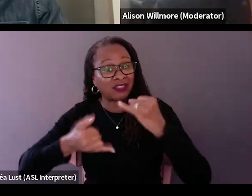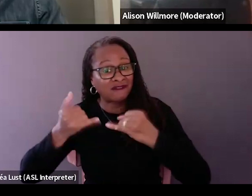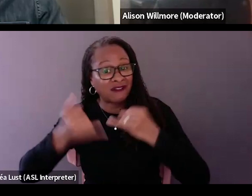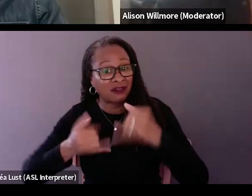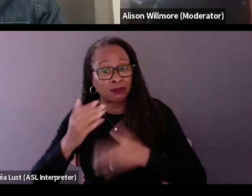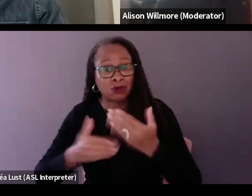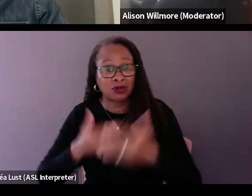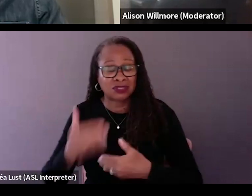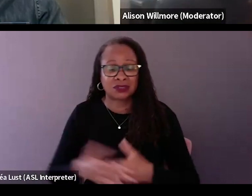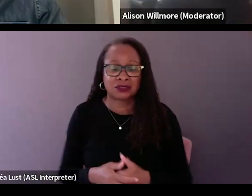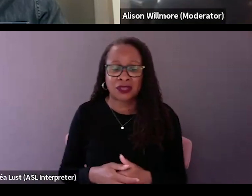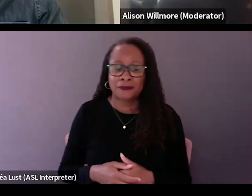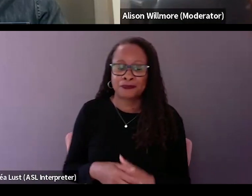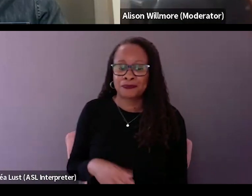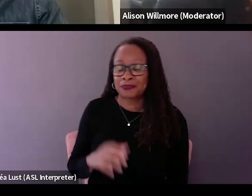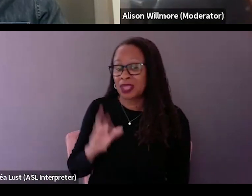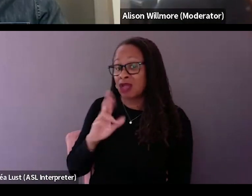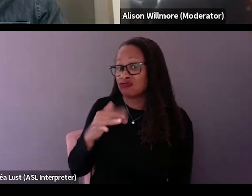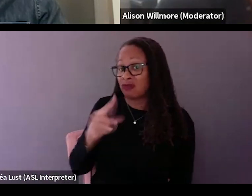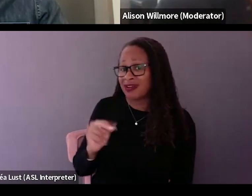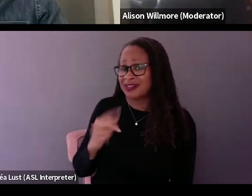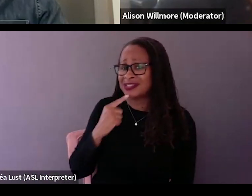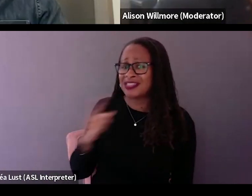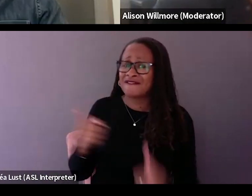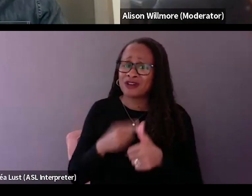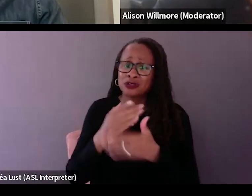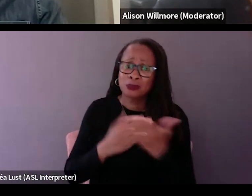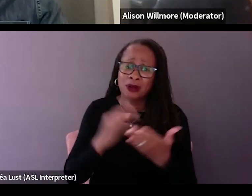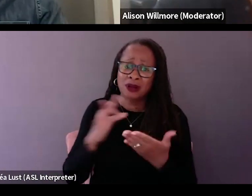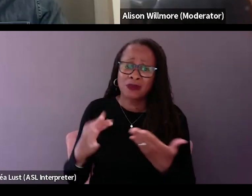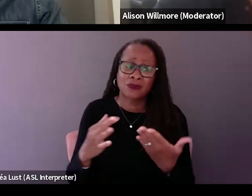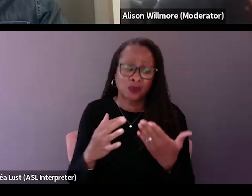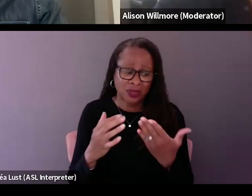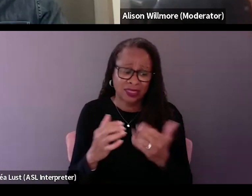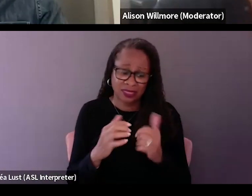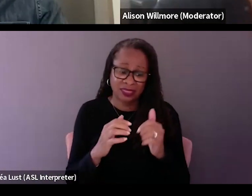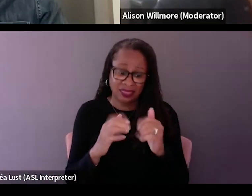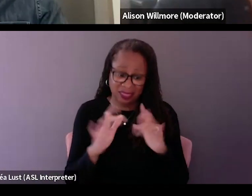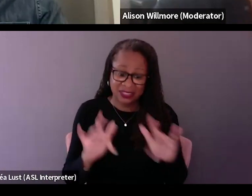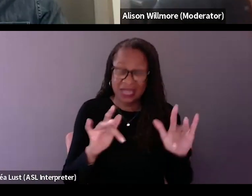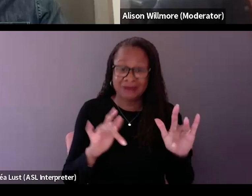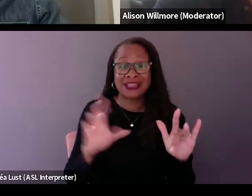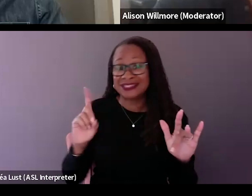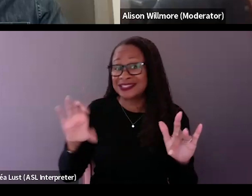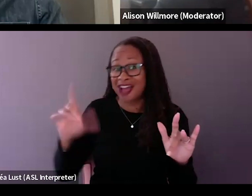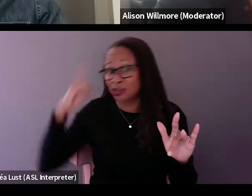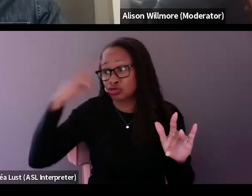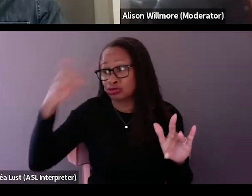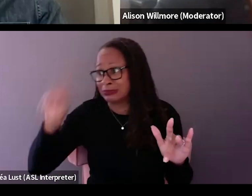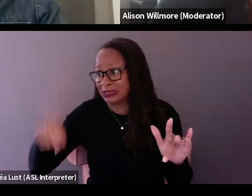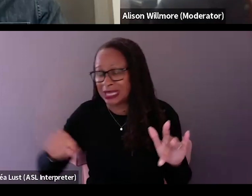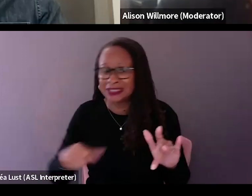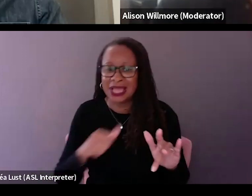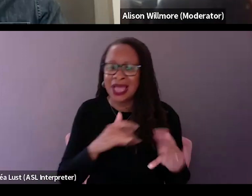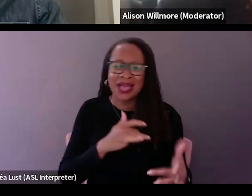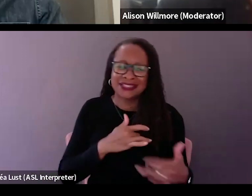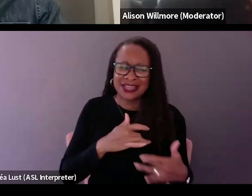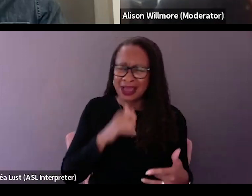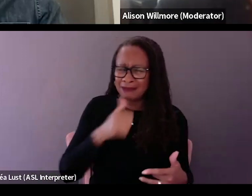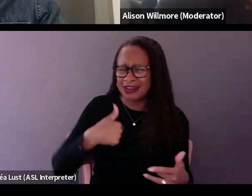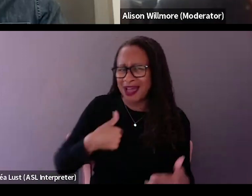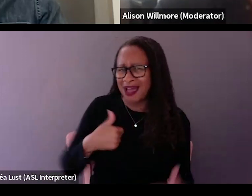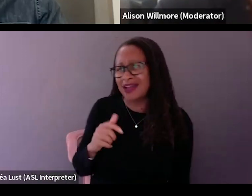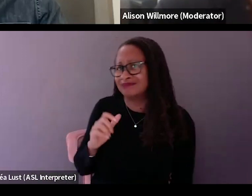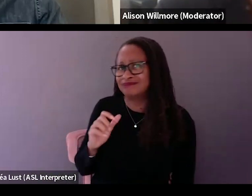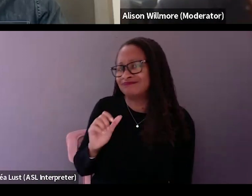is a documentary filmmaker's dream. And I'm not typically an archival documentary filmmaker. I'm much more verite, run